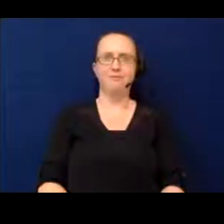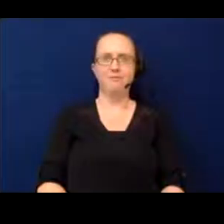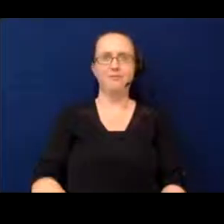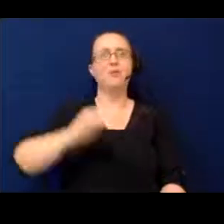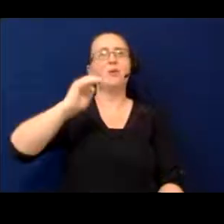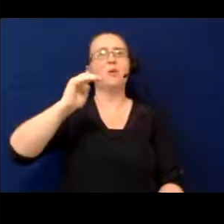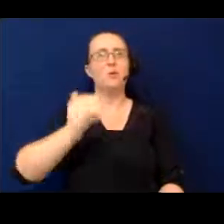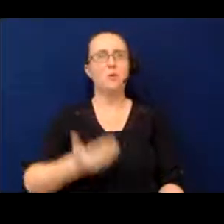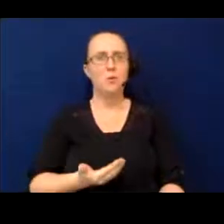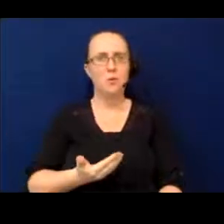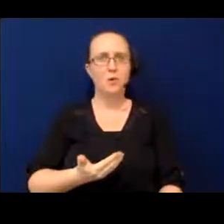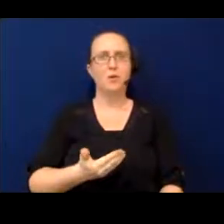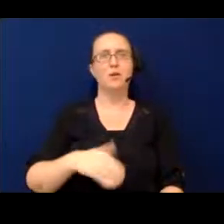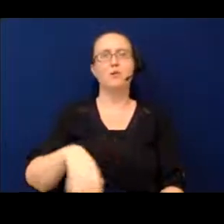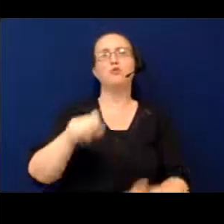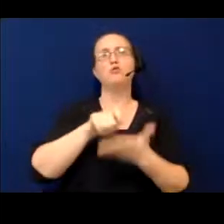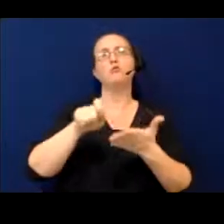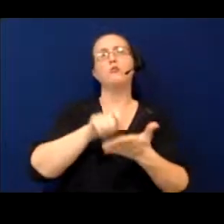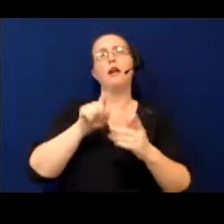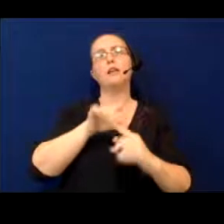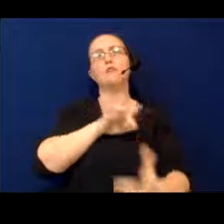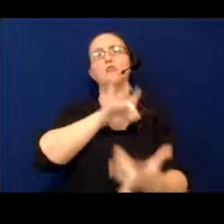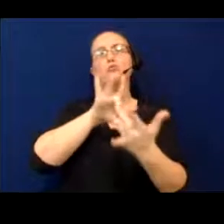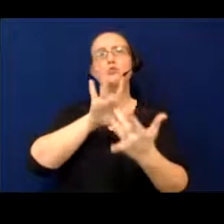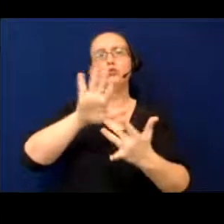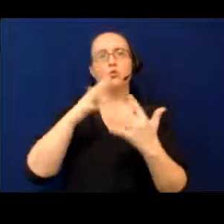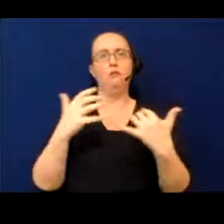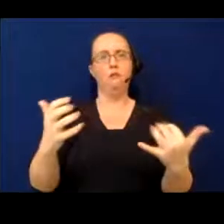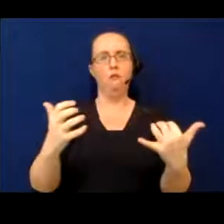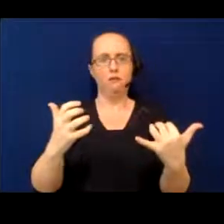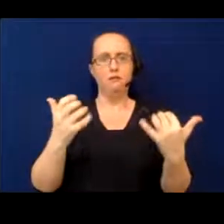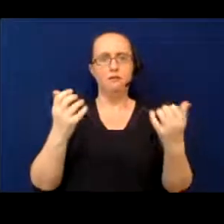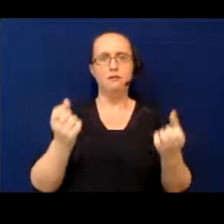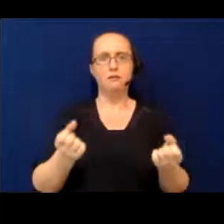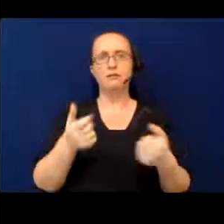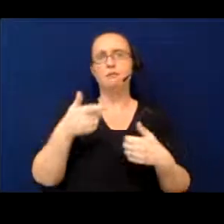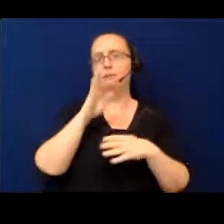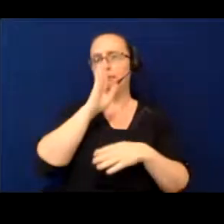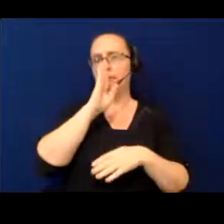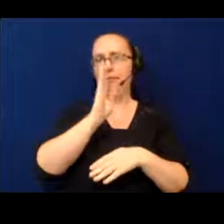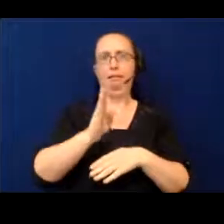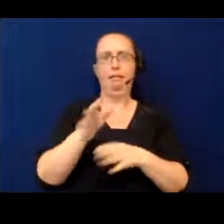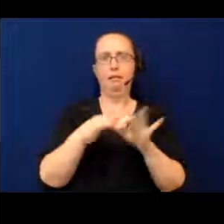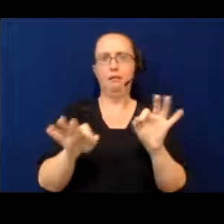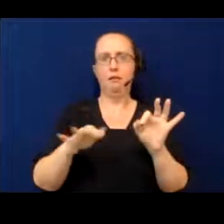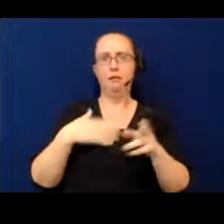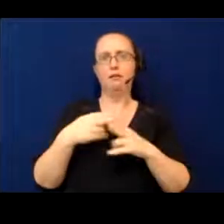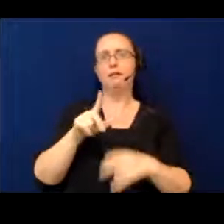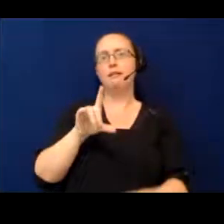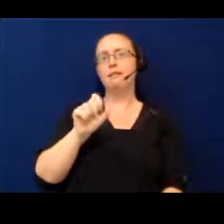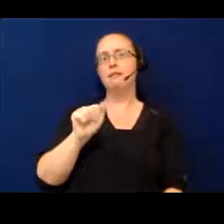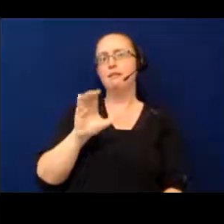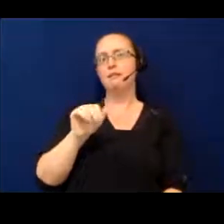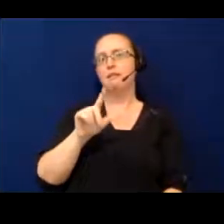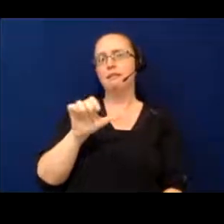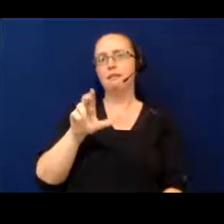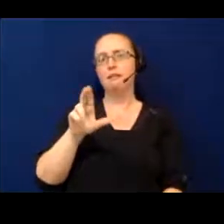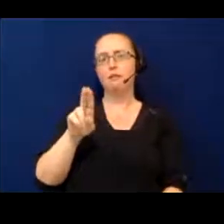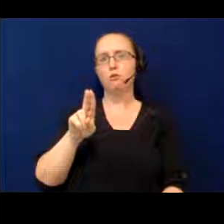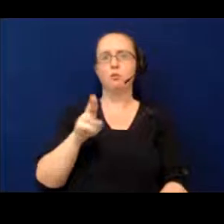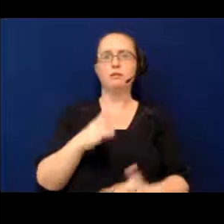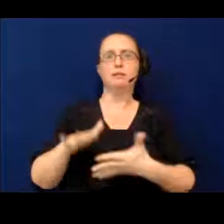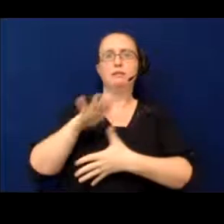Welcome to Writing to Reach Your Audience, Plain Language. My name is Lisa Kazaku, and I'm a Senior Communications Specialist